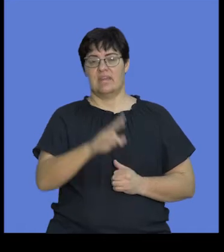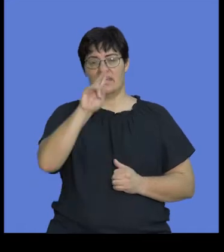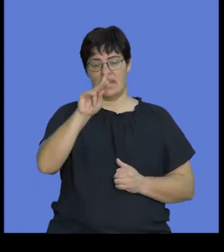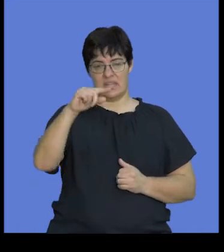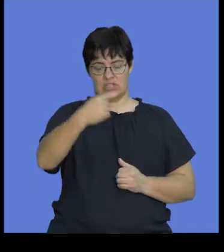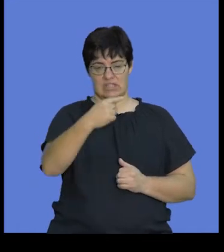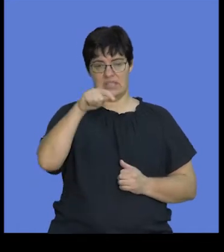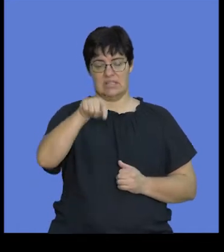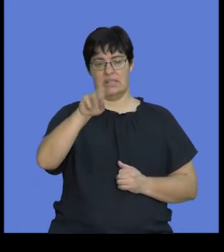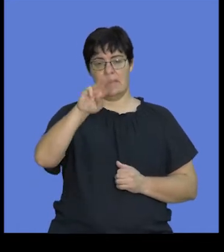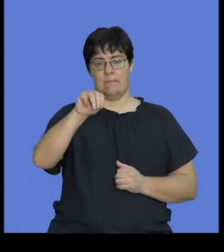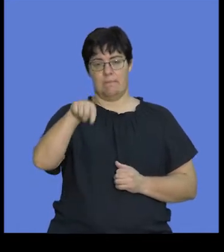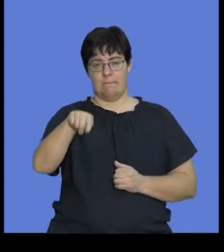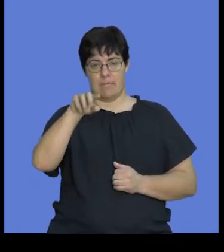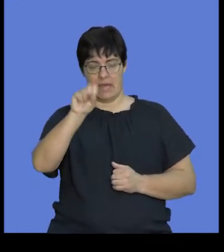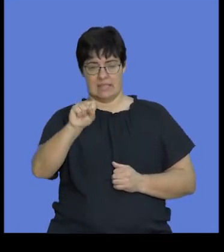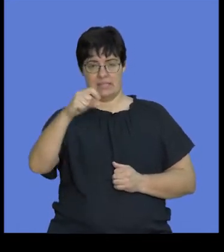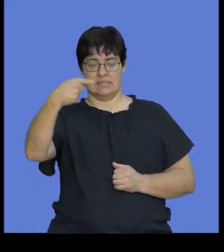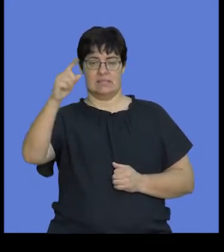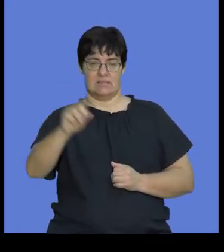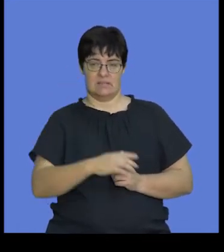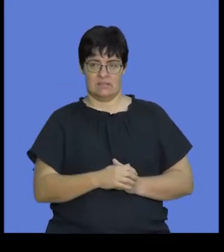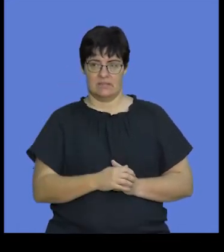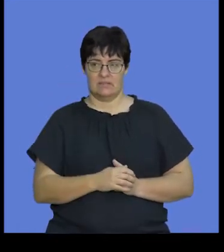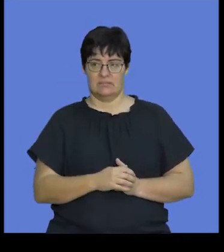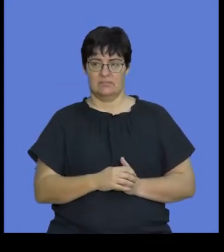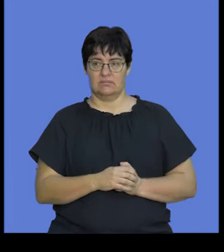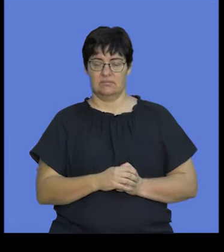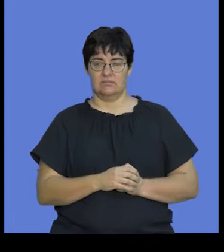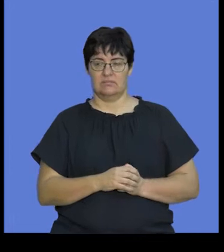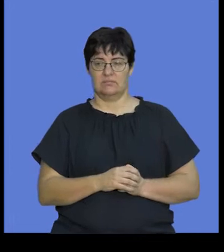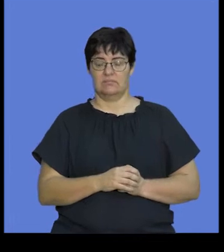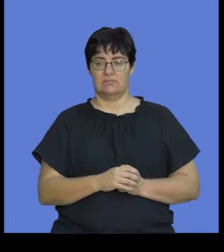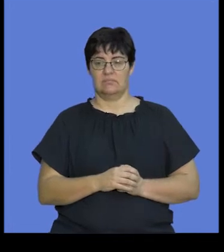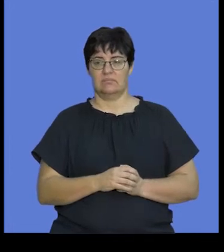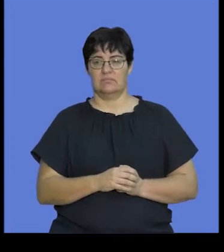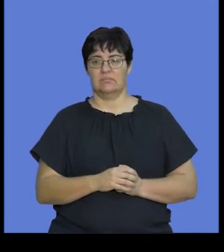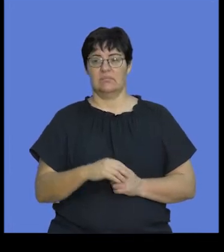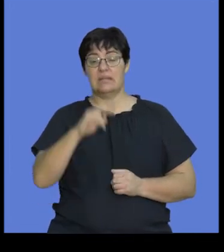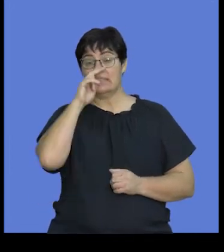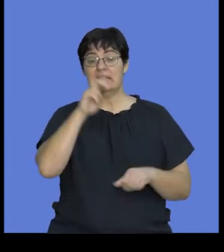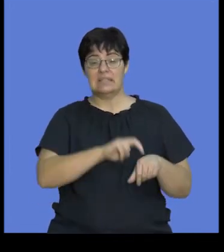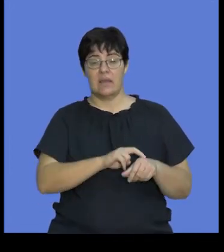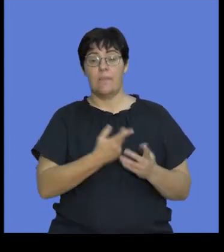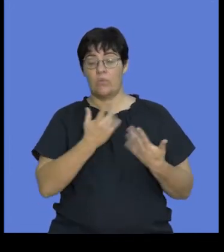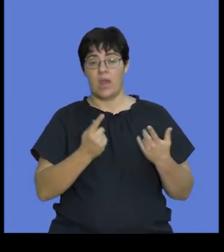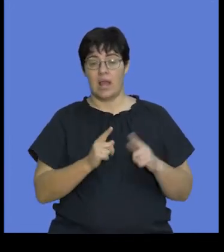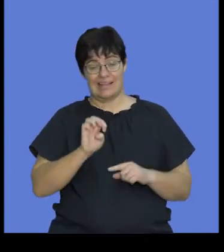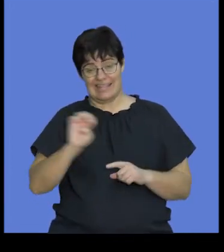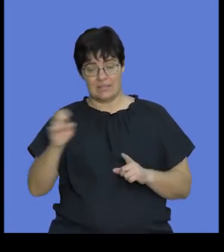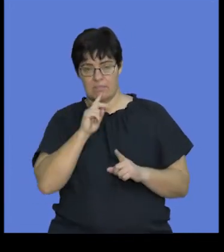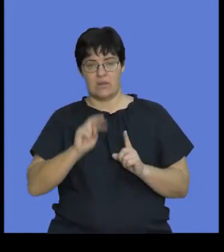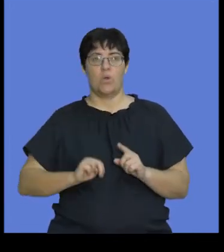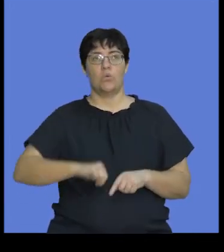35 kilogram meters per second. And I need to show that I know that that's